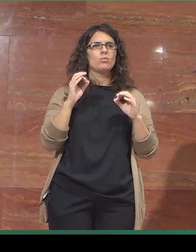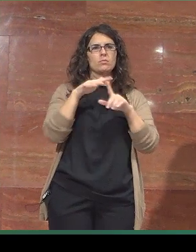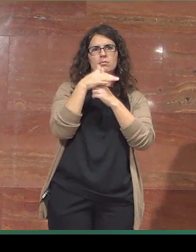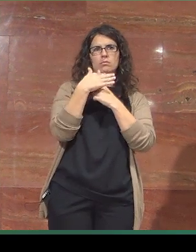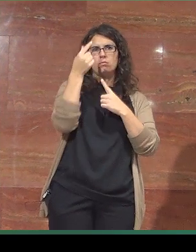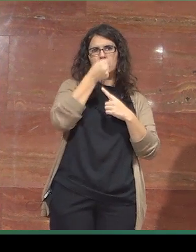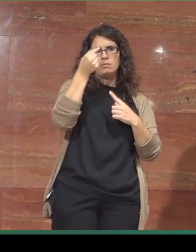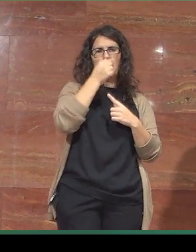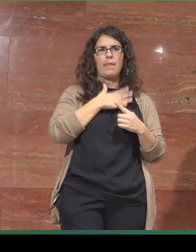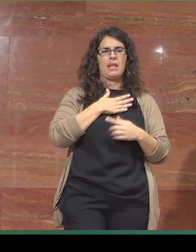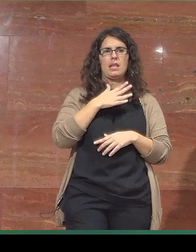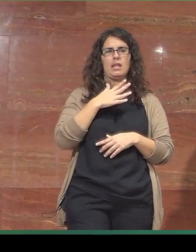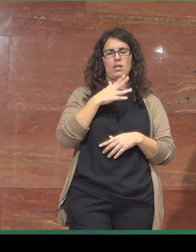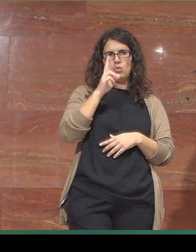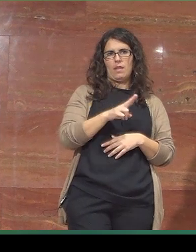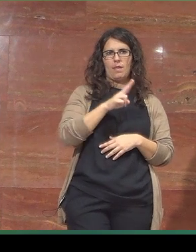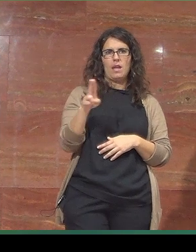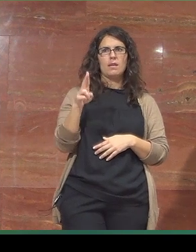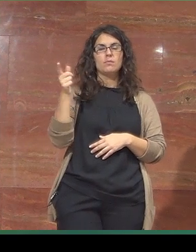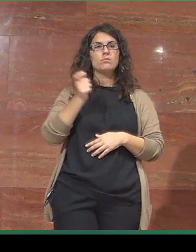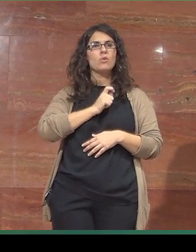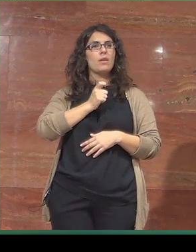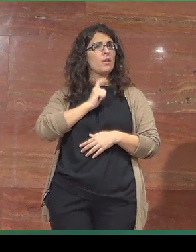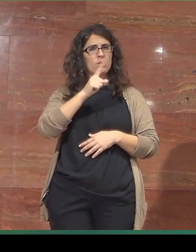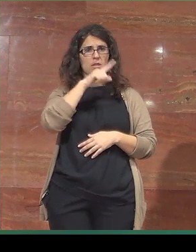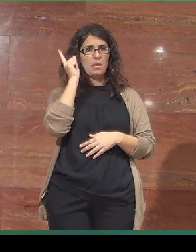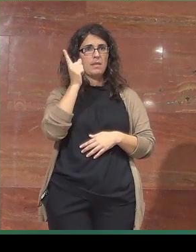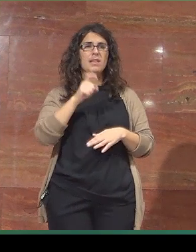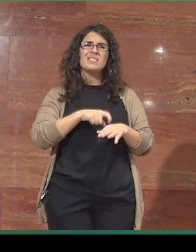the Swiss police. And we work about this